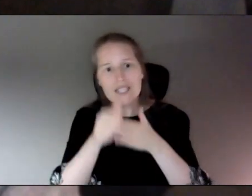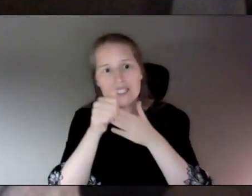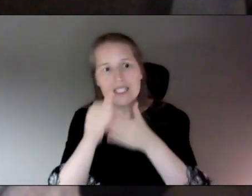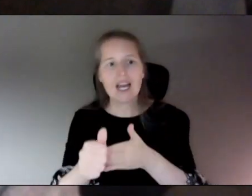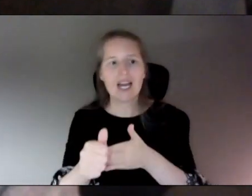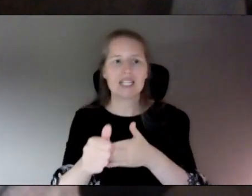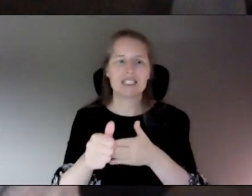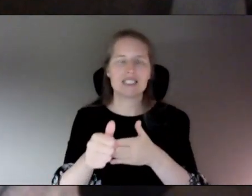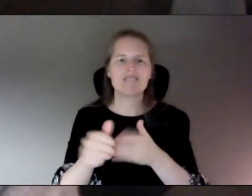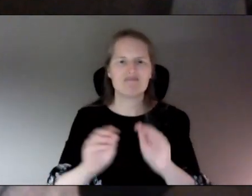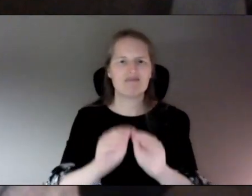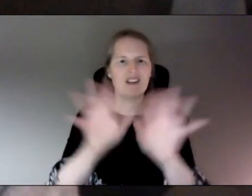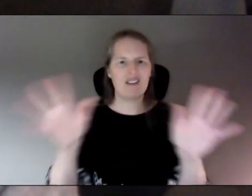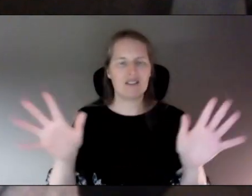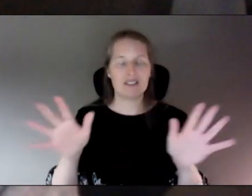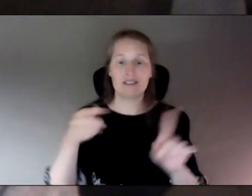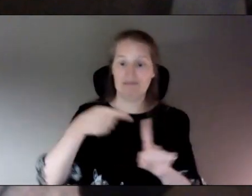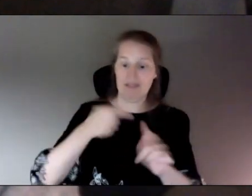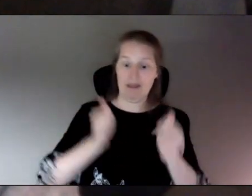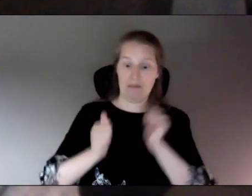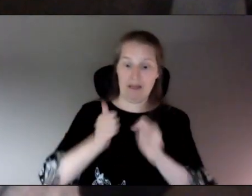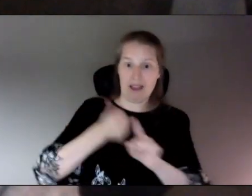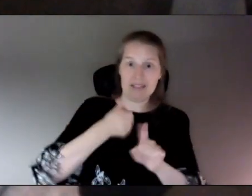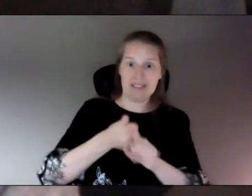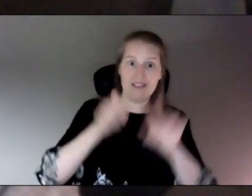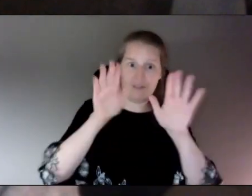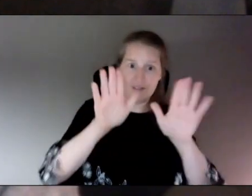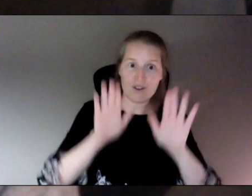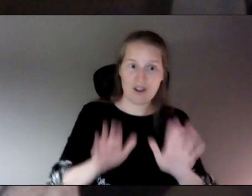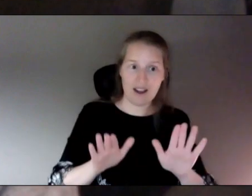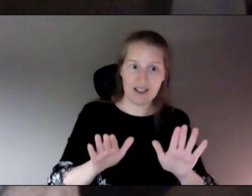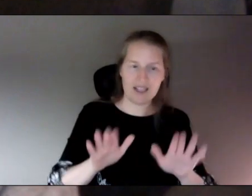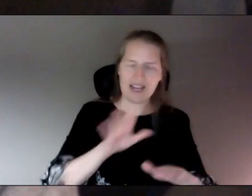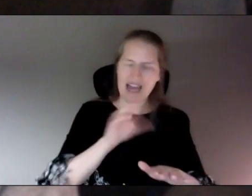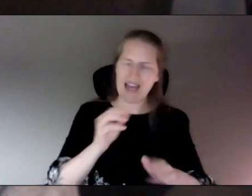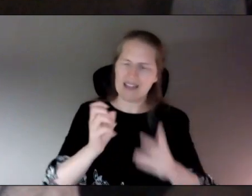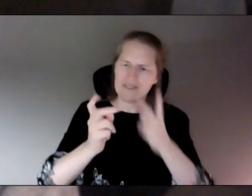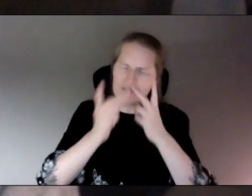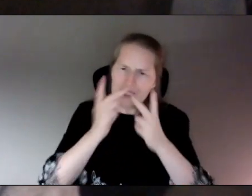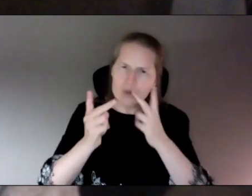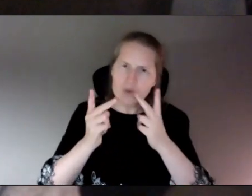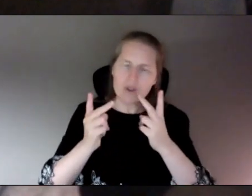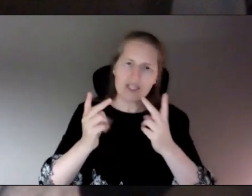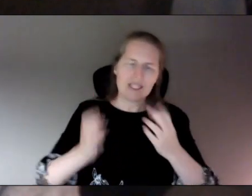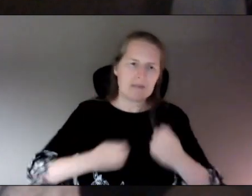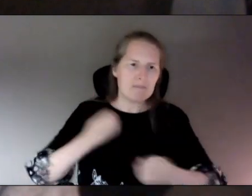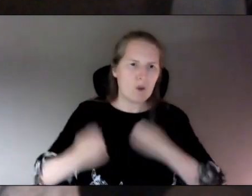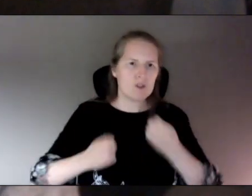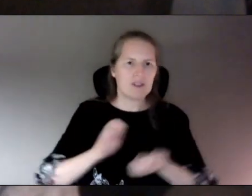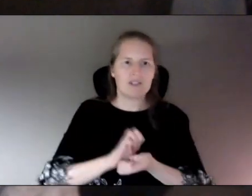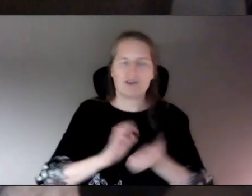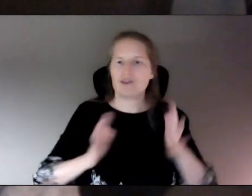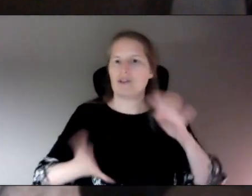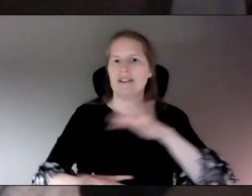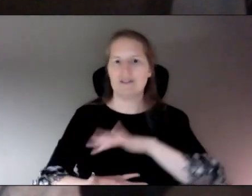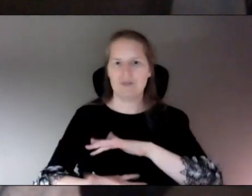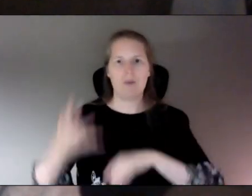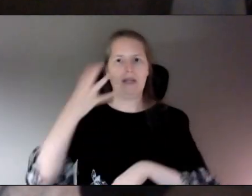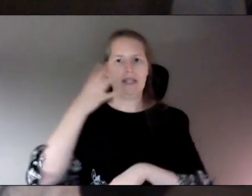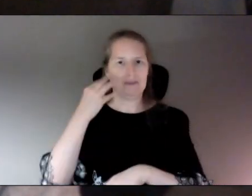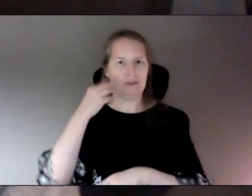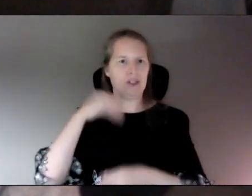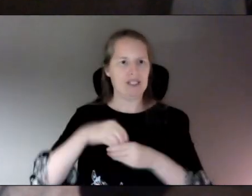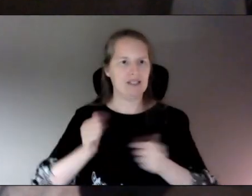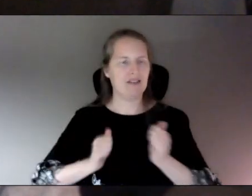made manifest not just as a great play, but as a visually and emotionally transformative theatrical